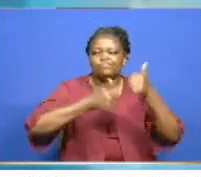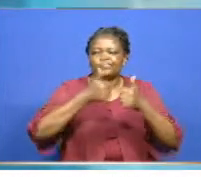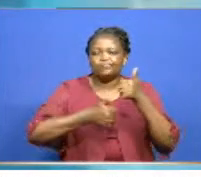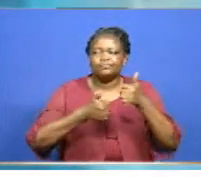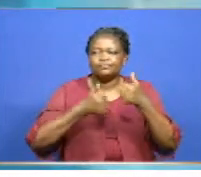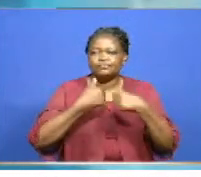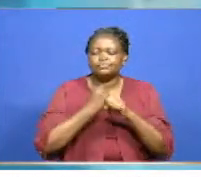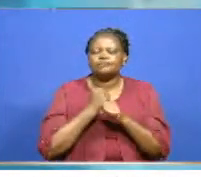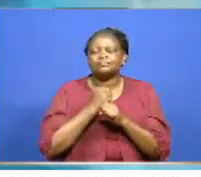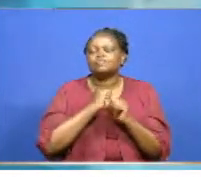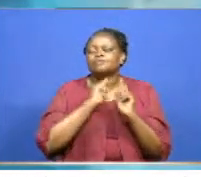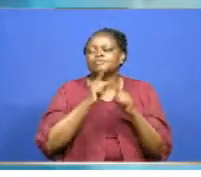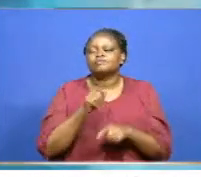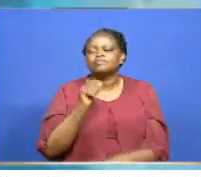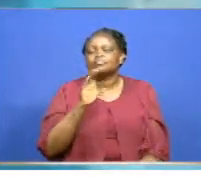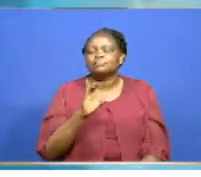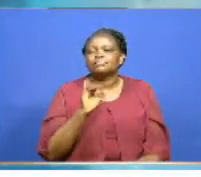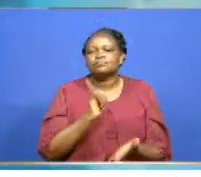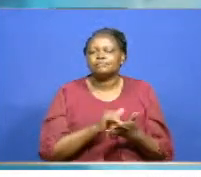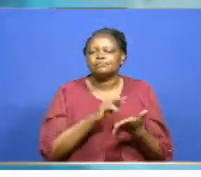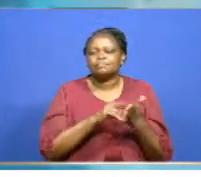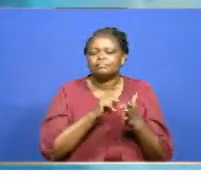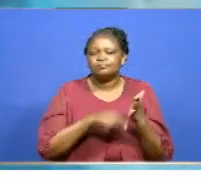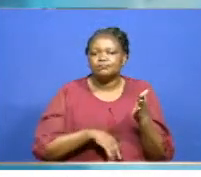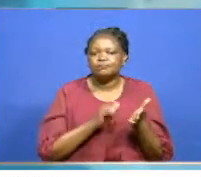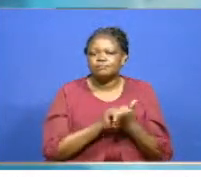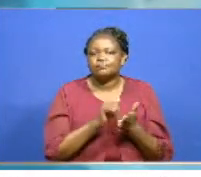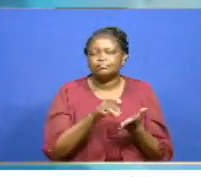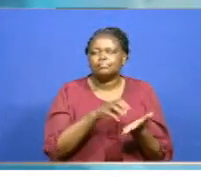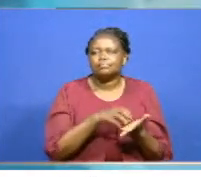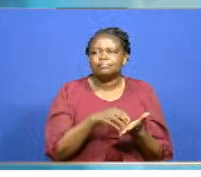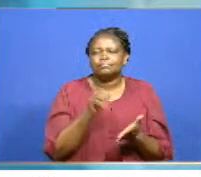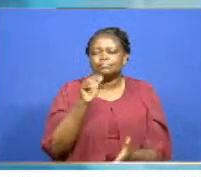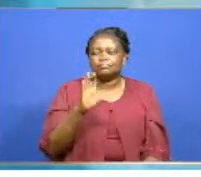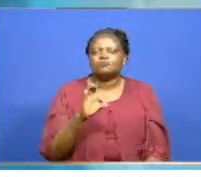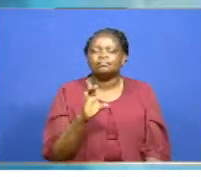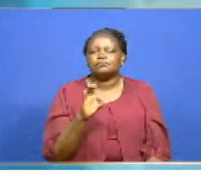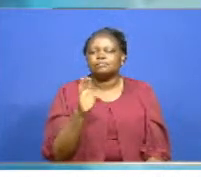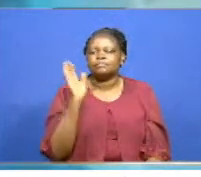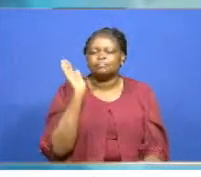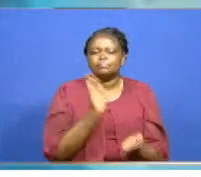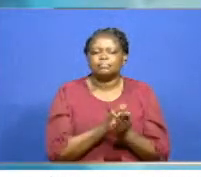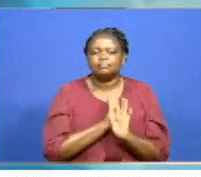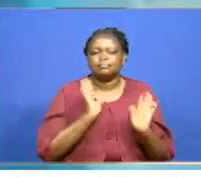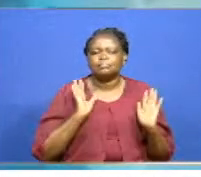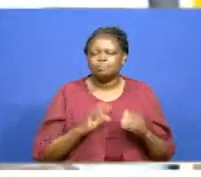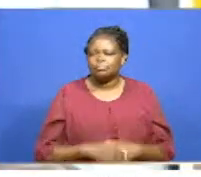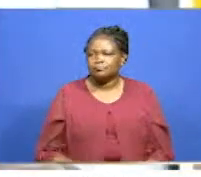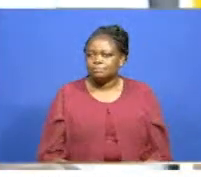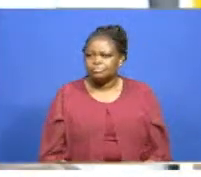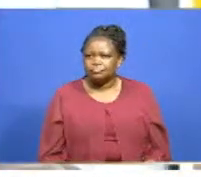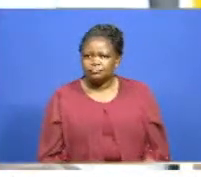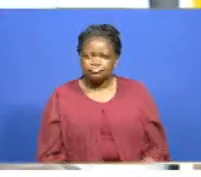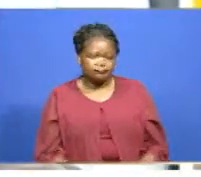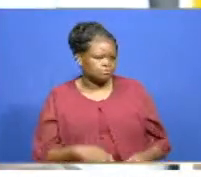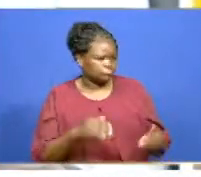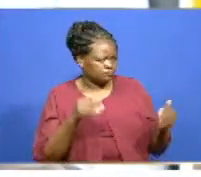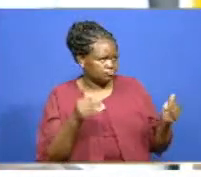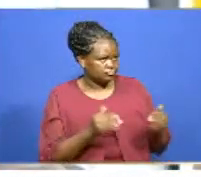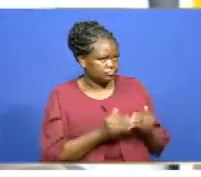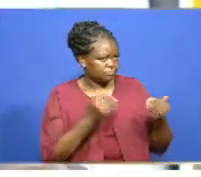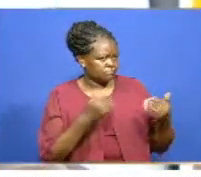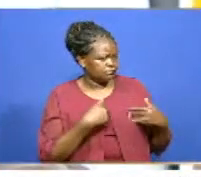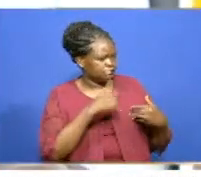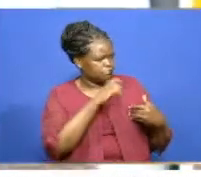for ANC, and that means that seat is for ANC to keep. Yeah, but do they have really an impact there,